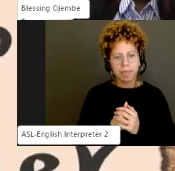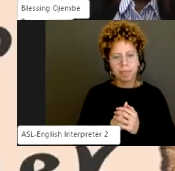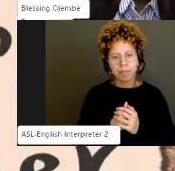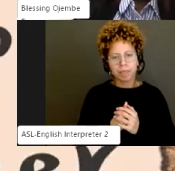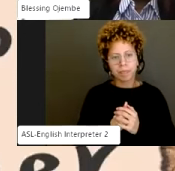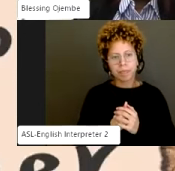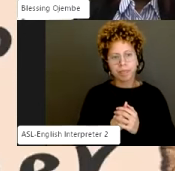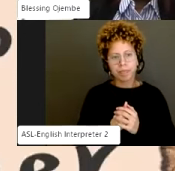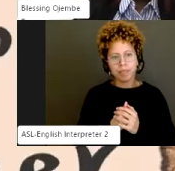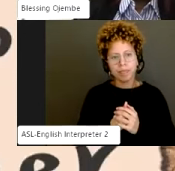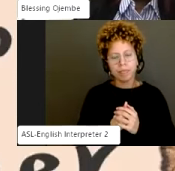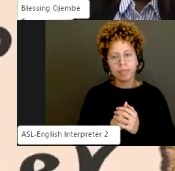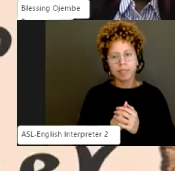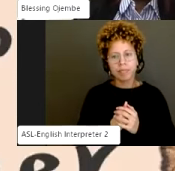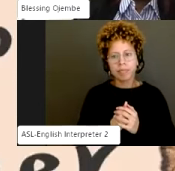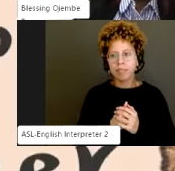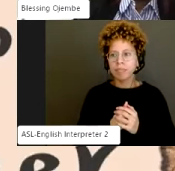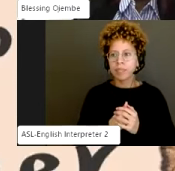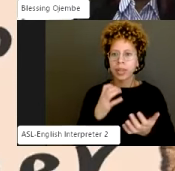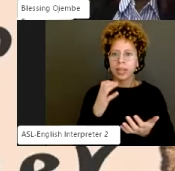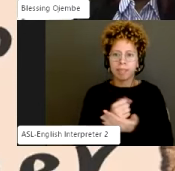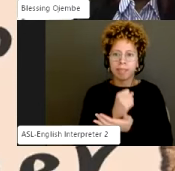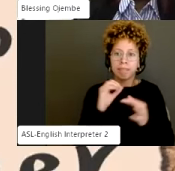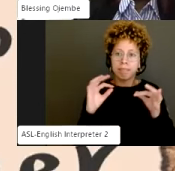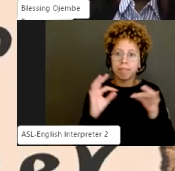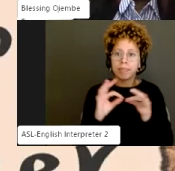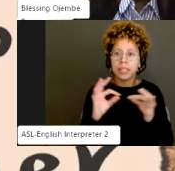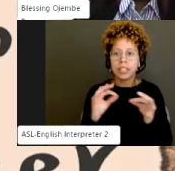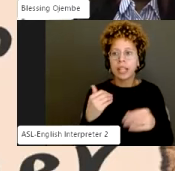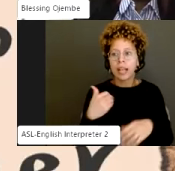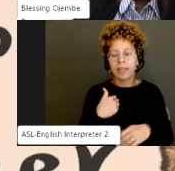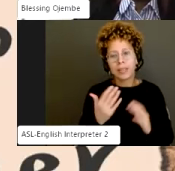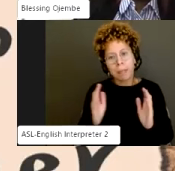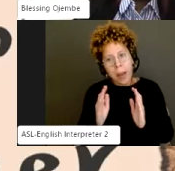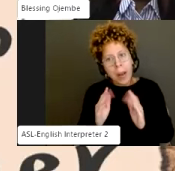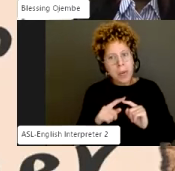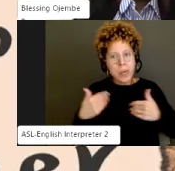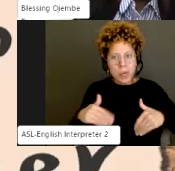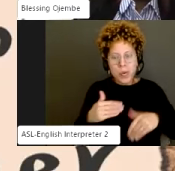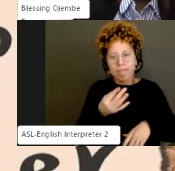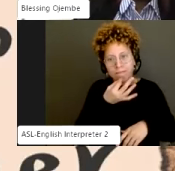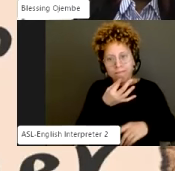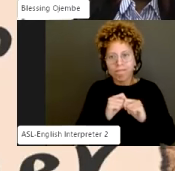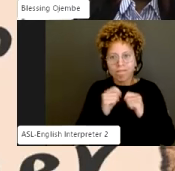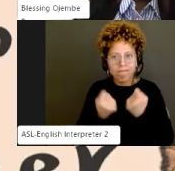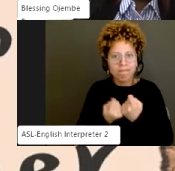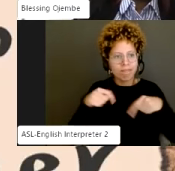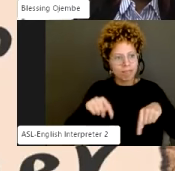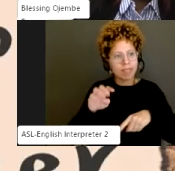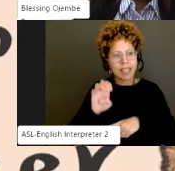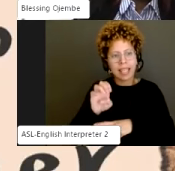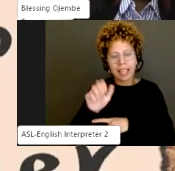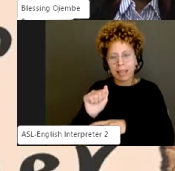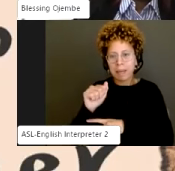I do just want to mention quickly, we do have a small but mighty team at Elder Abuse Prevention Ontario. We have